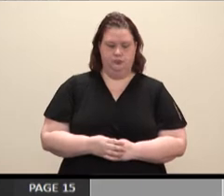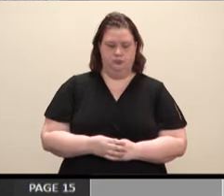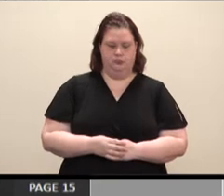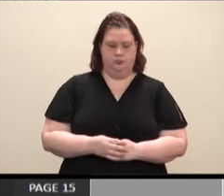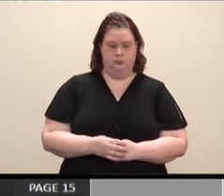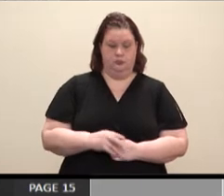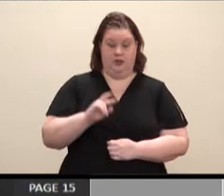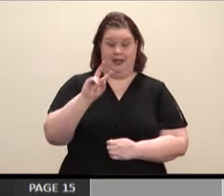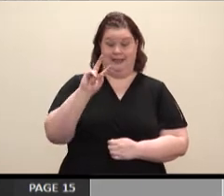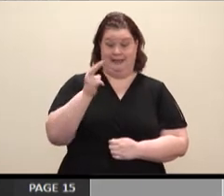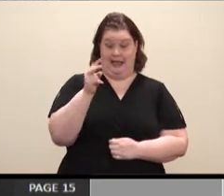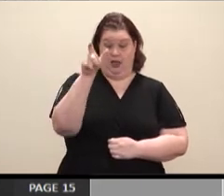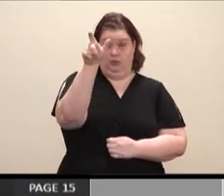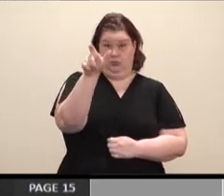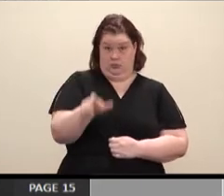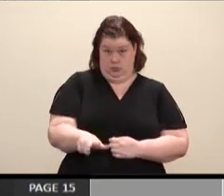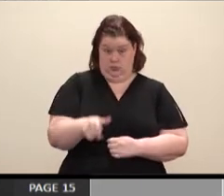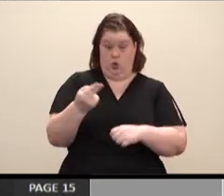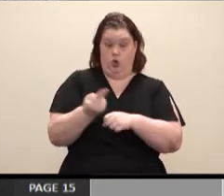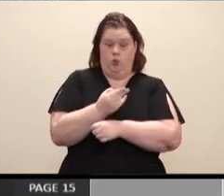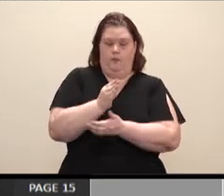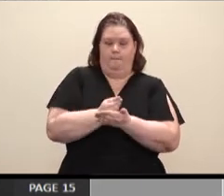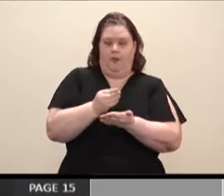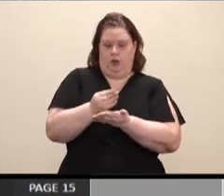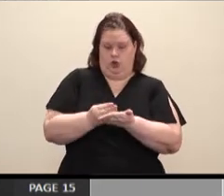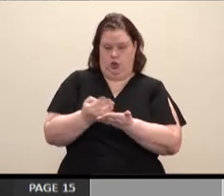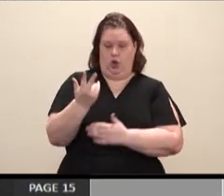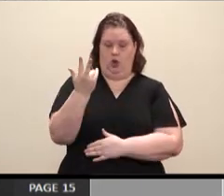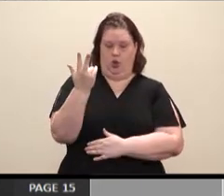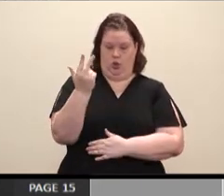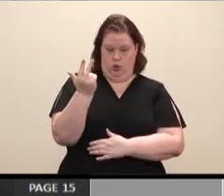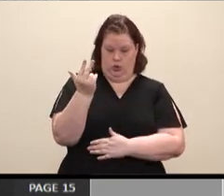The second column is what we use for budget, the